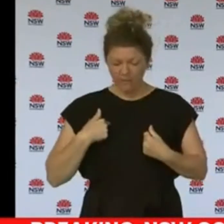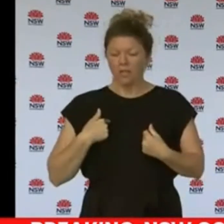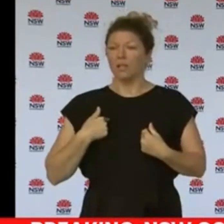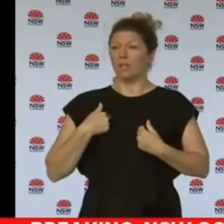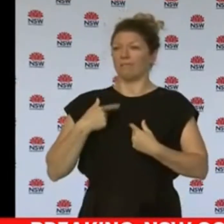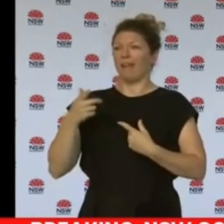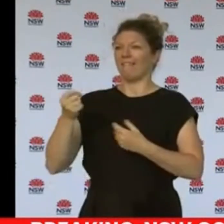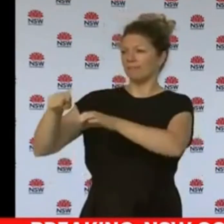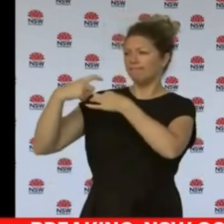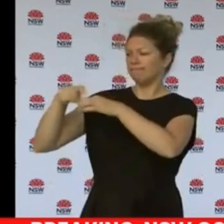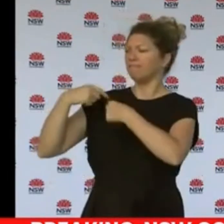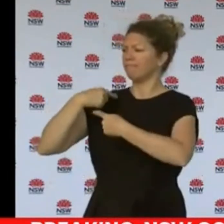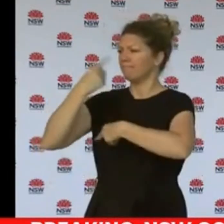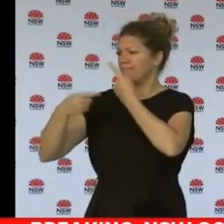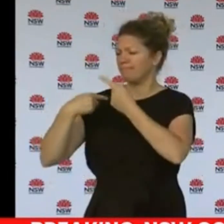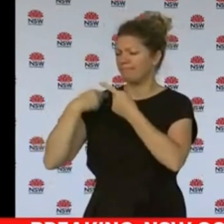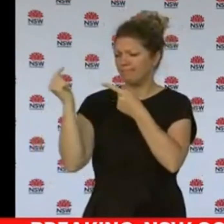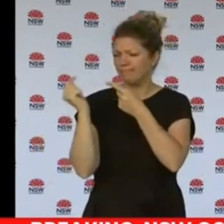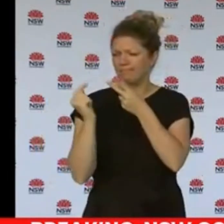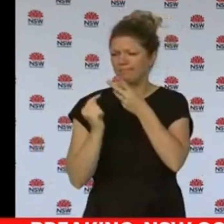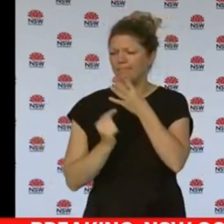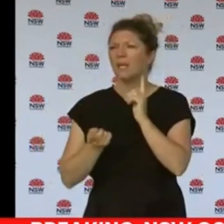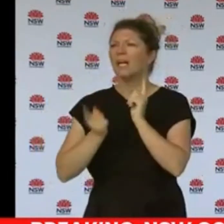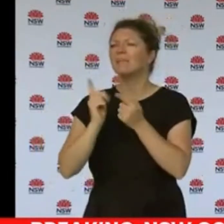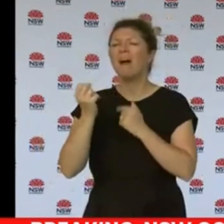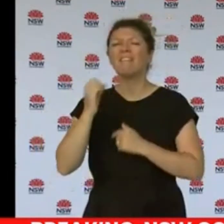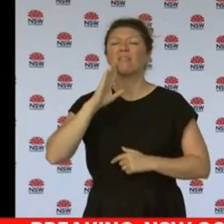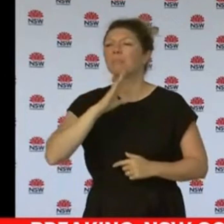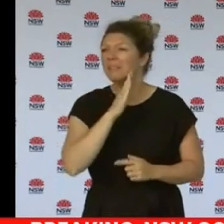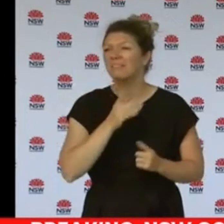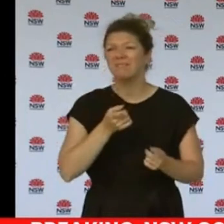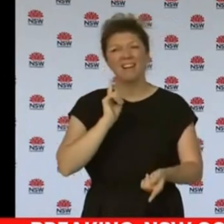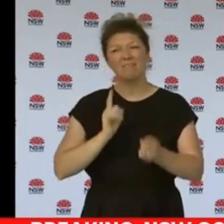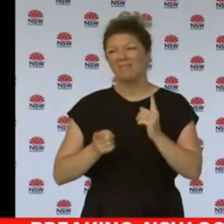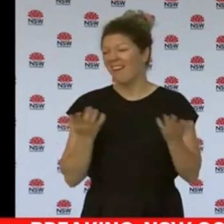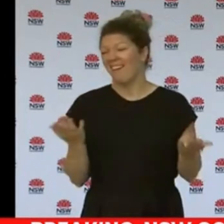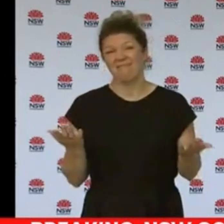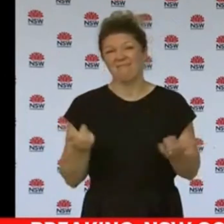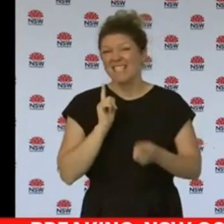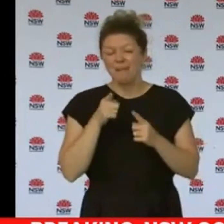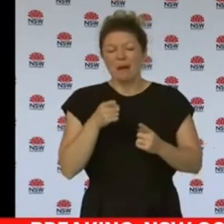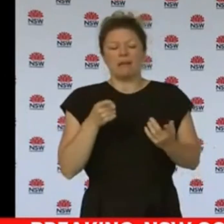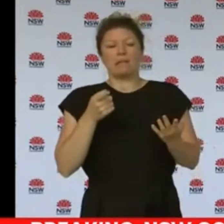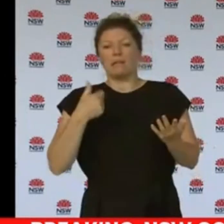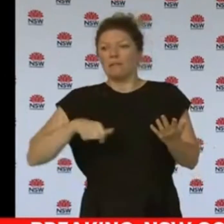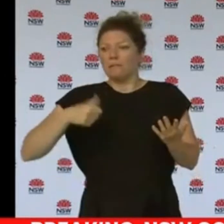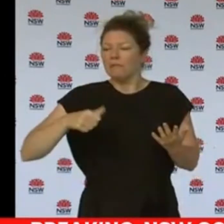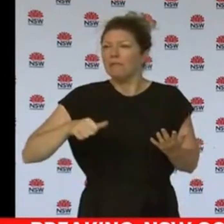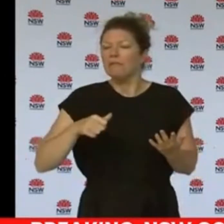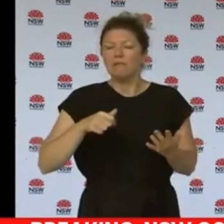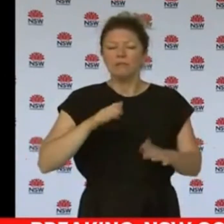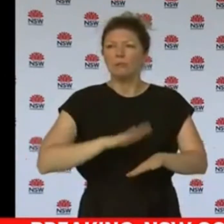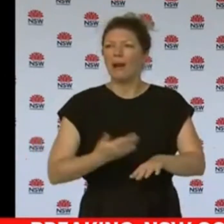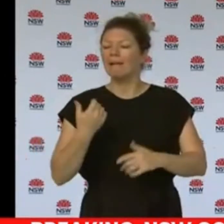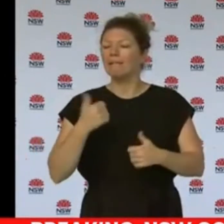always times where that fails, and we appreciate the efforts of the community